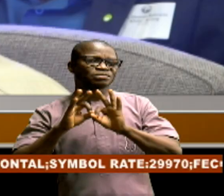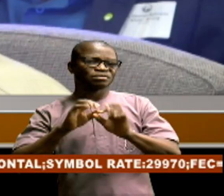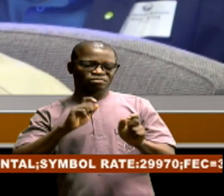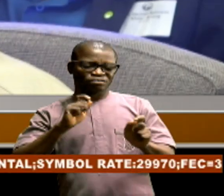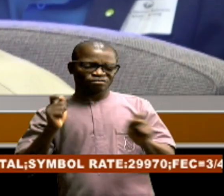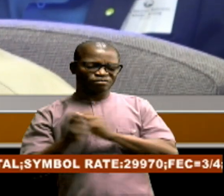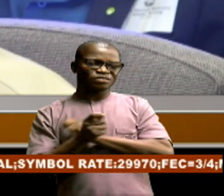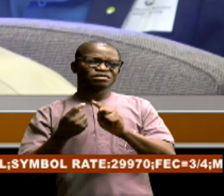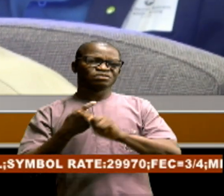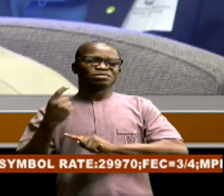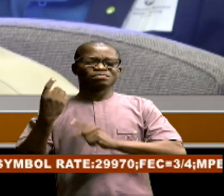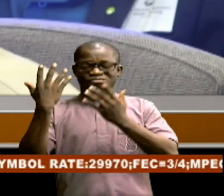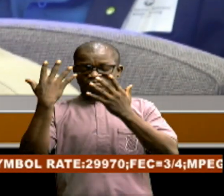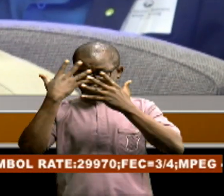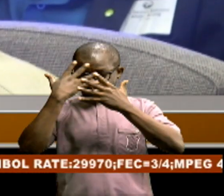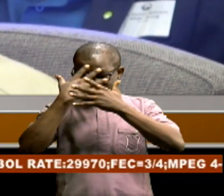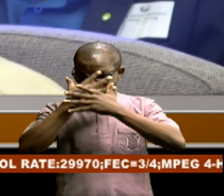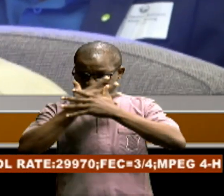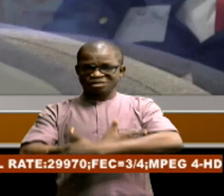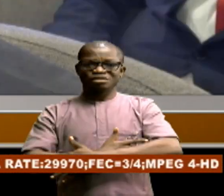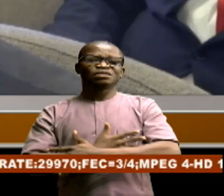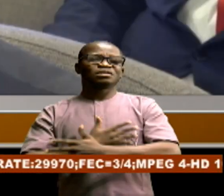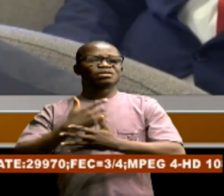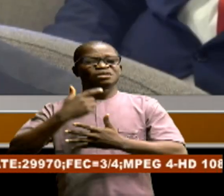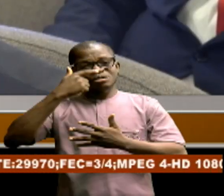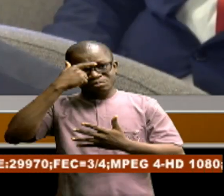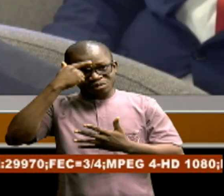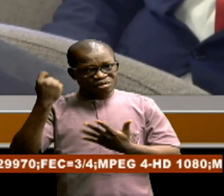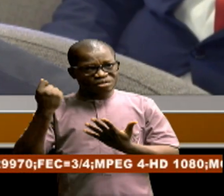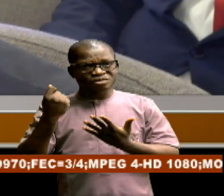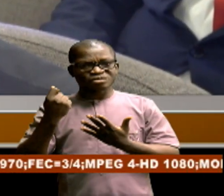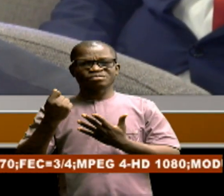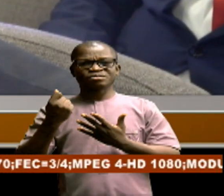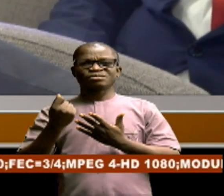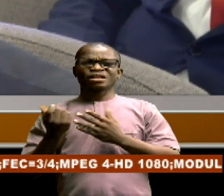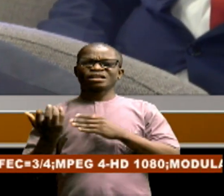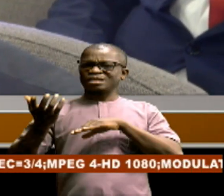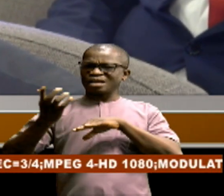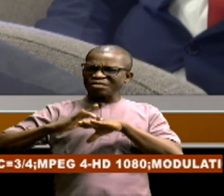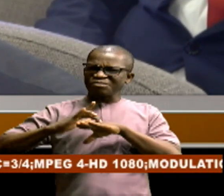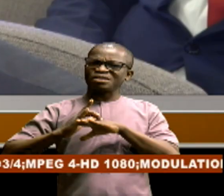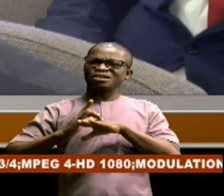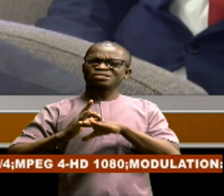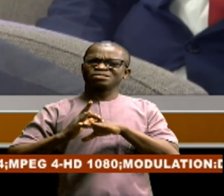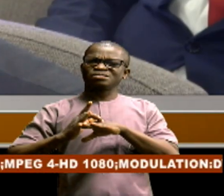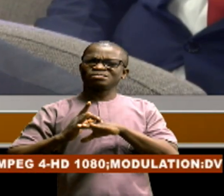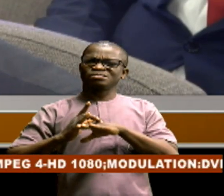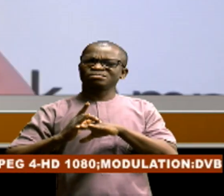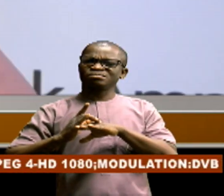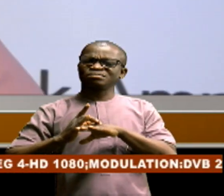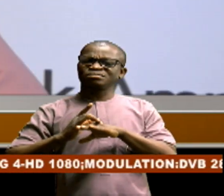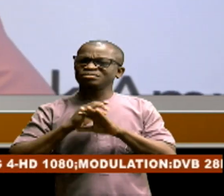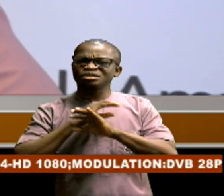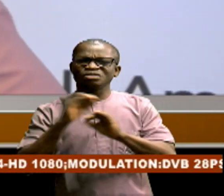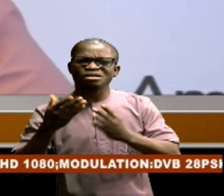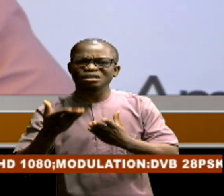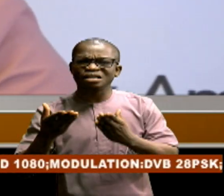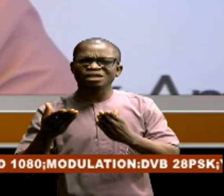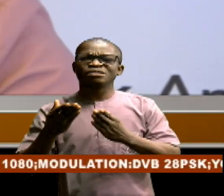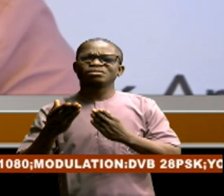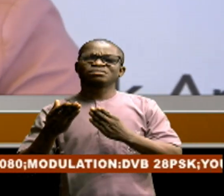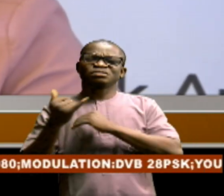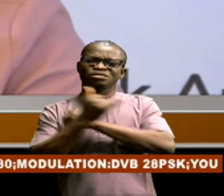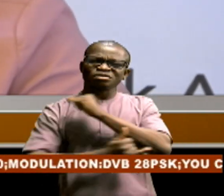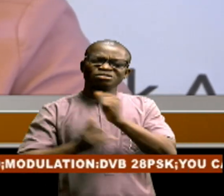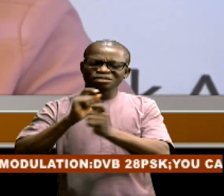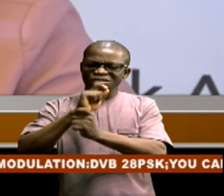darkness because even the pollutant energy is not there. So it should be country